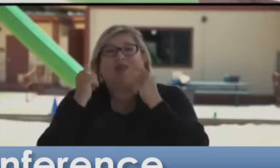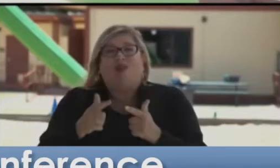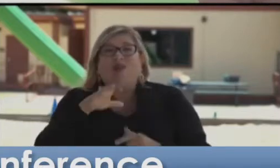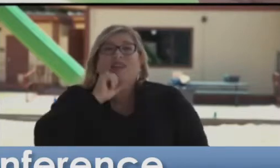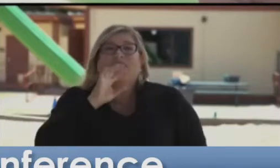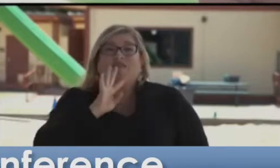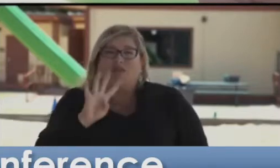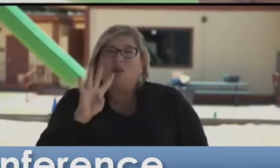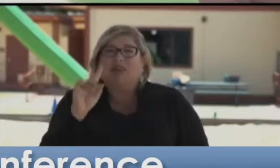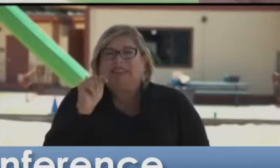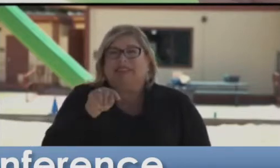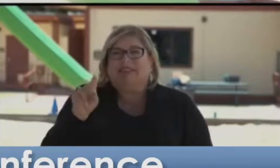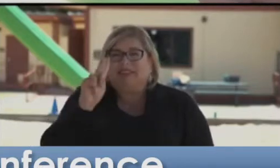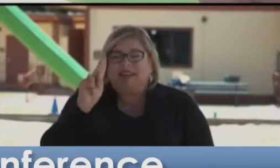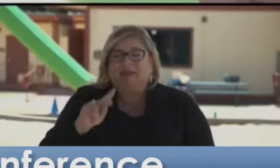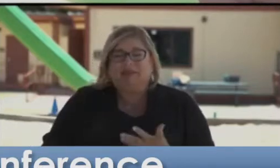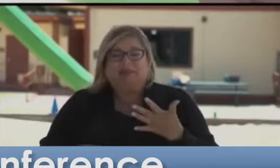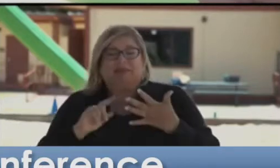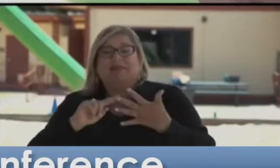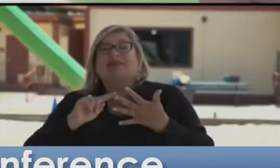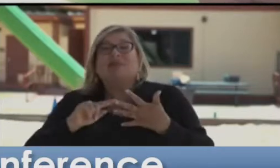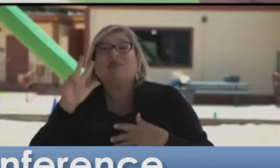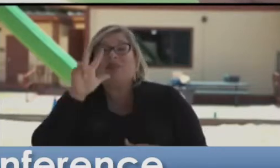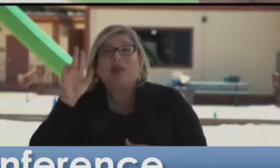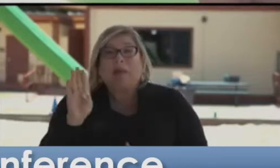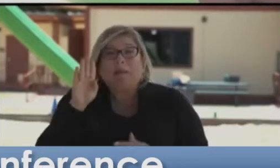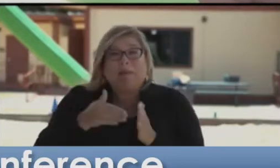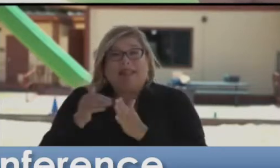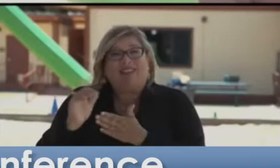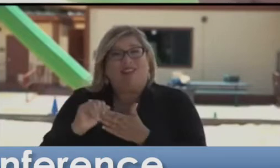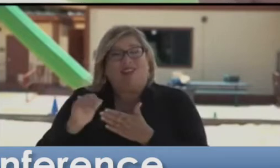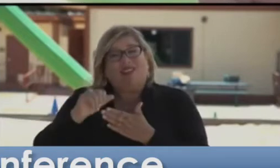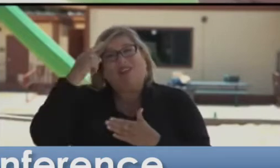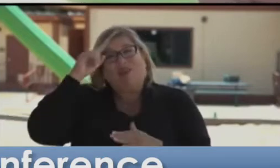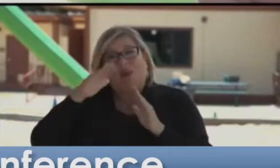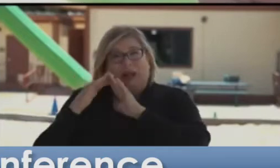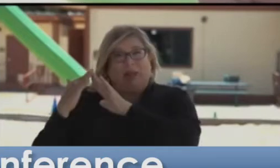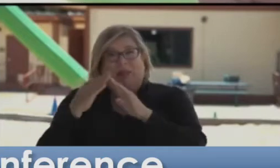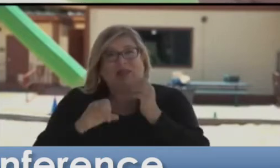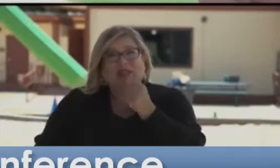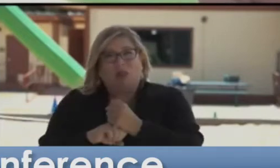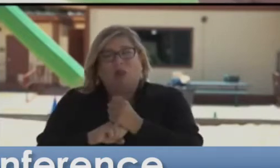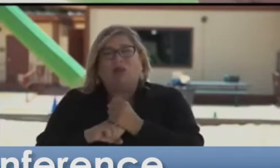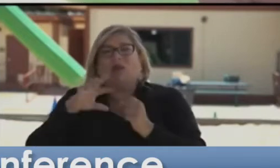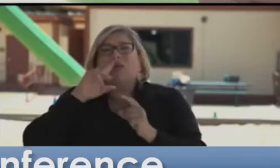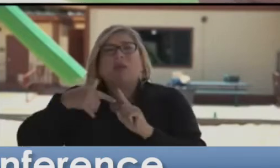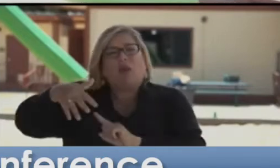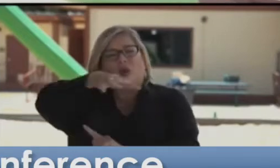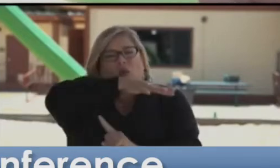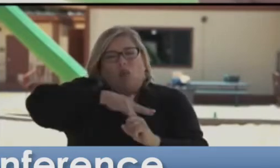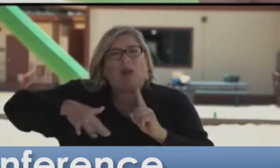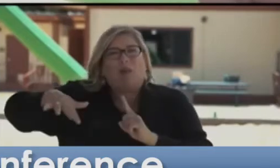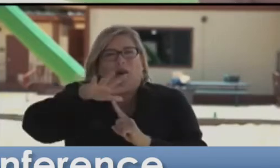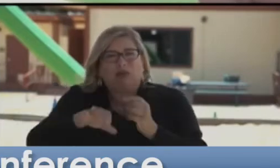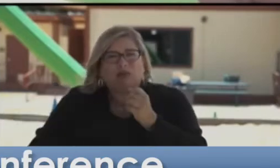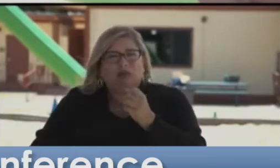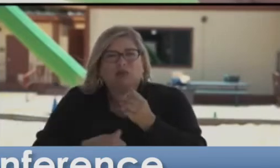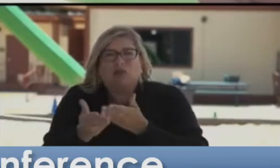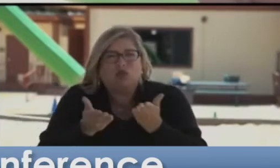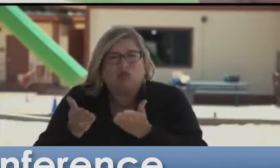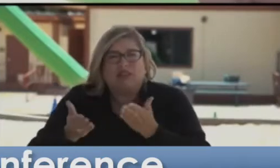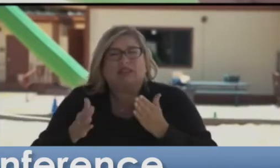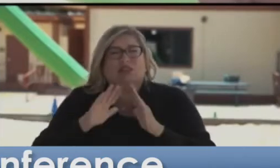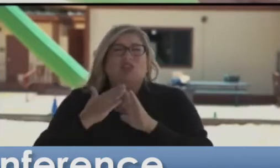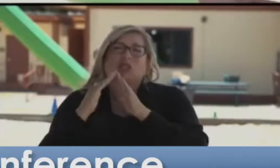for all, in addition to the $3 billion for community supports and wraparound services through a community school model,